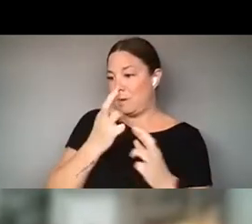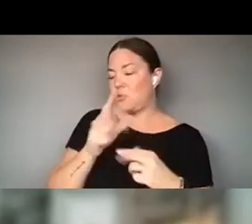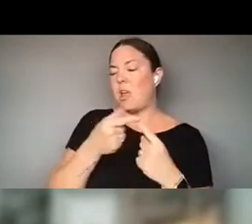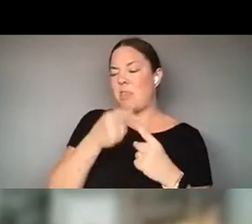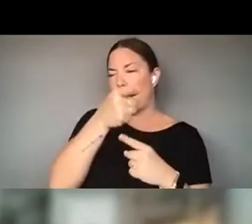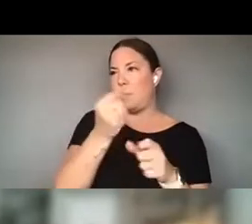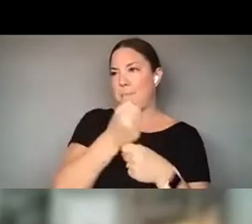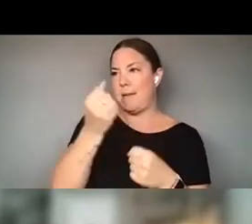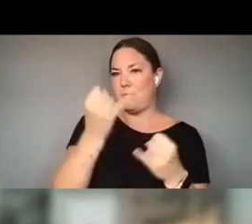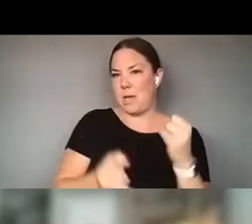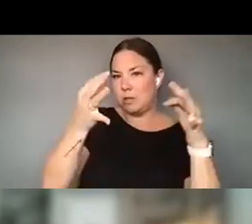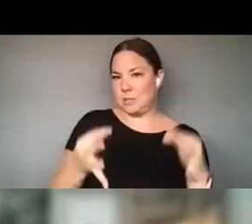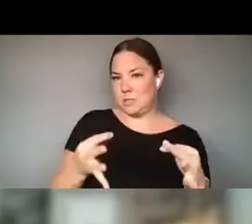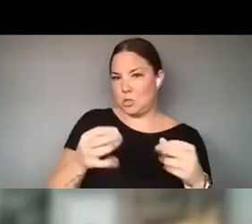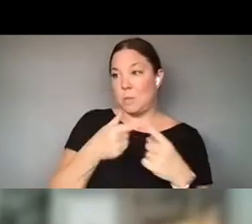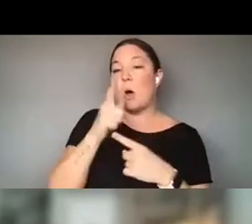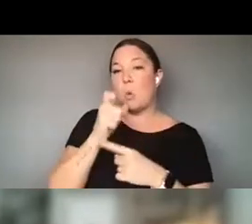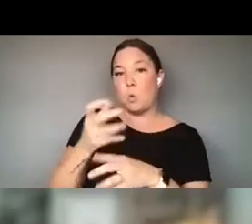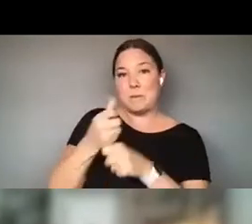decisions on all grant awards.